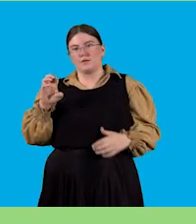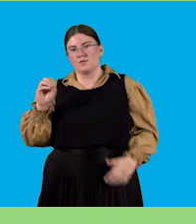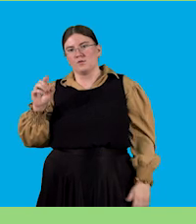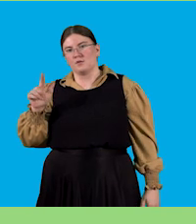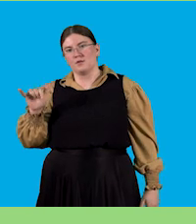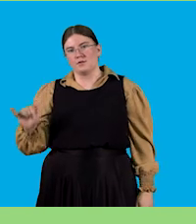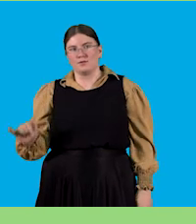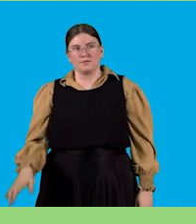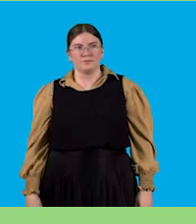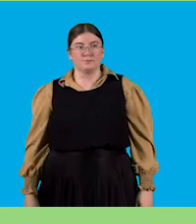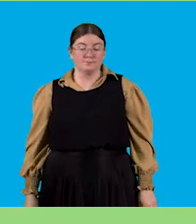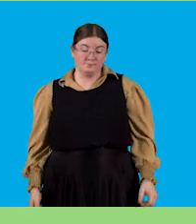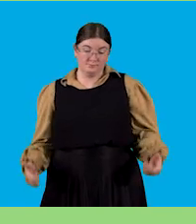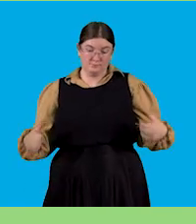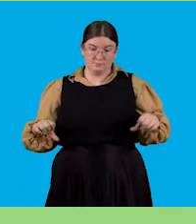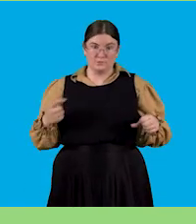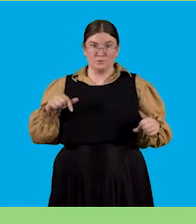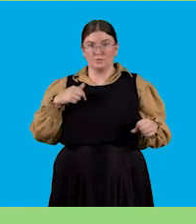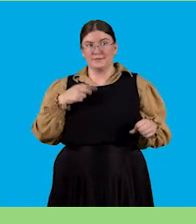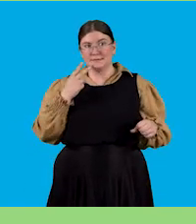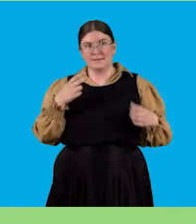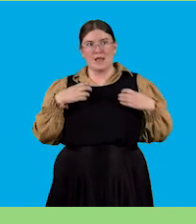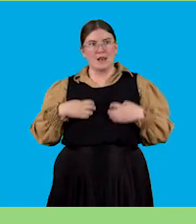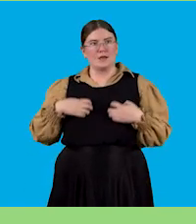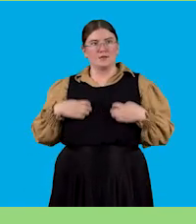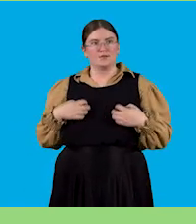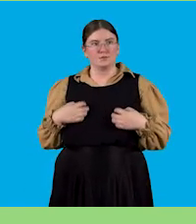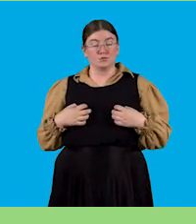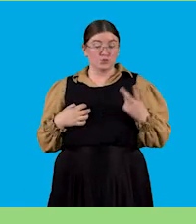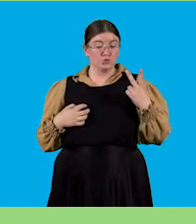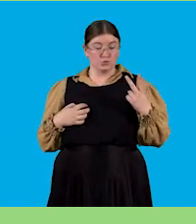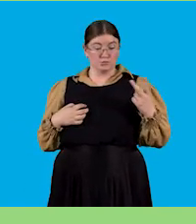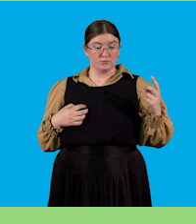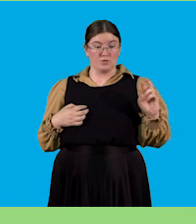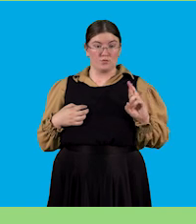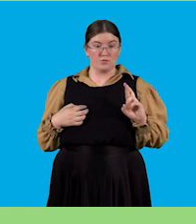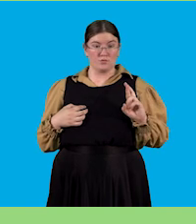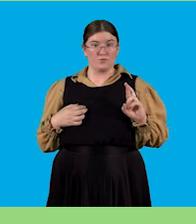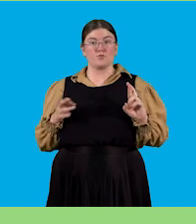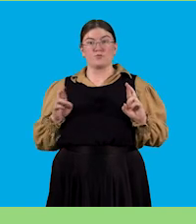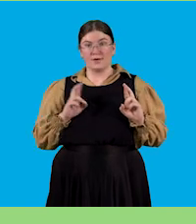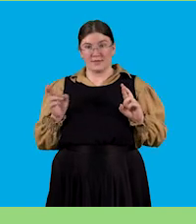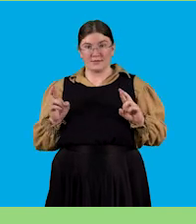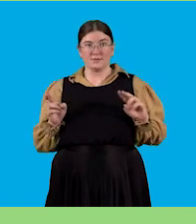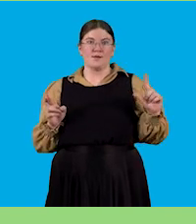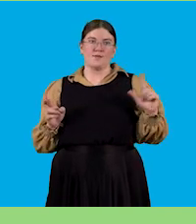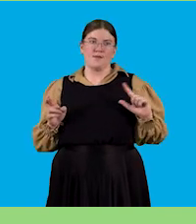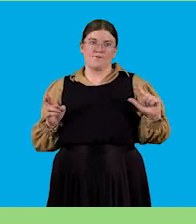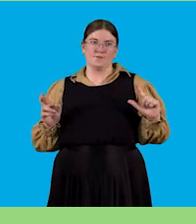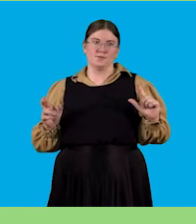Moving on to the next components, we will be looking at the lungs. We have two lungs, a right lung and a left